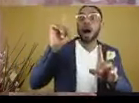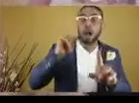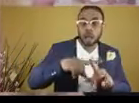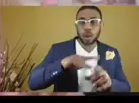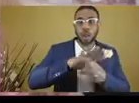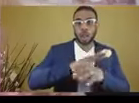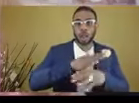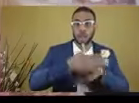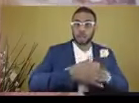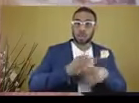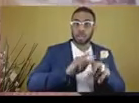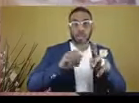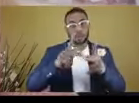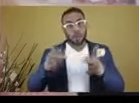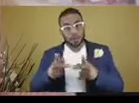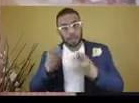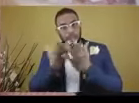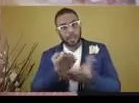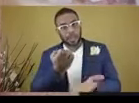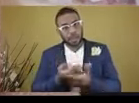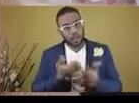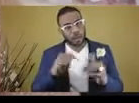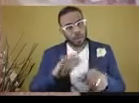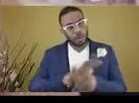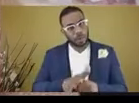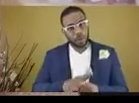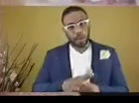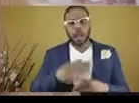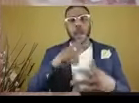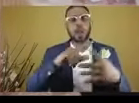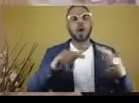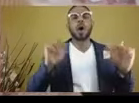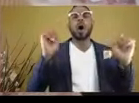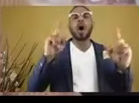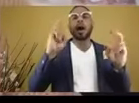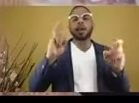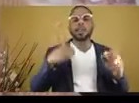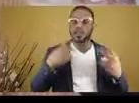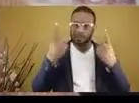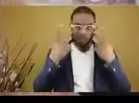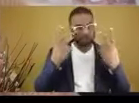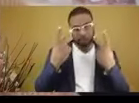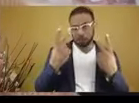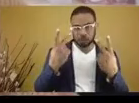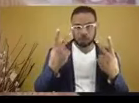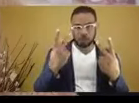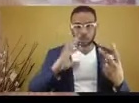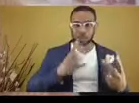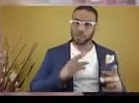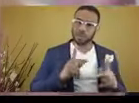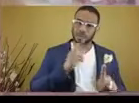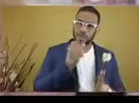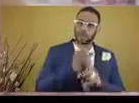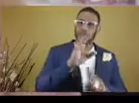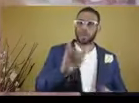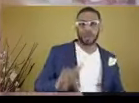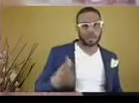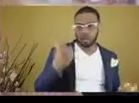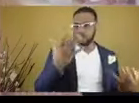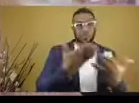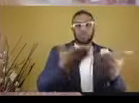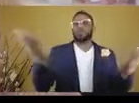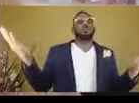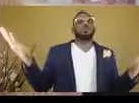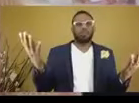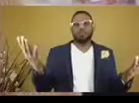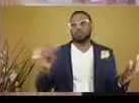a different space economically during the pandemic. Those are all issues that we're seeing transgender people be impacted by, just, you know,